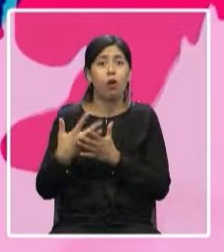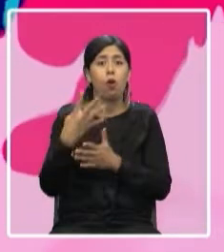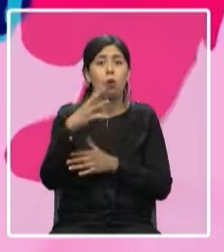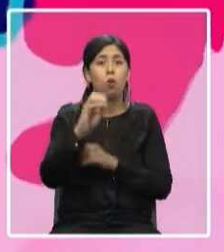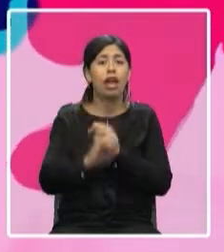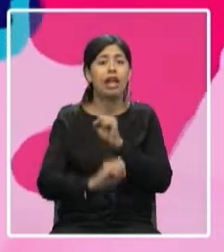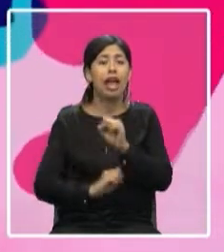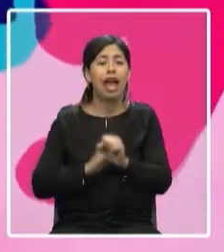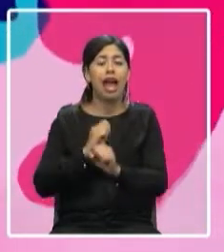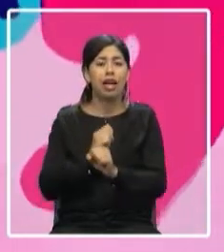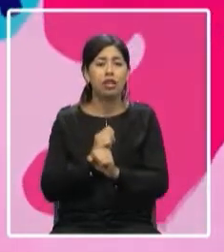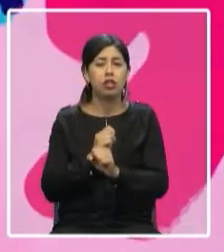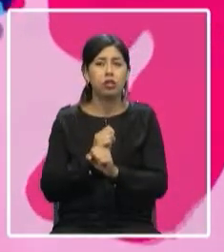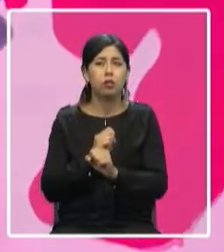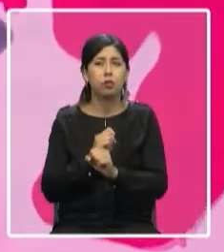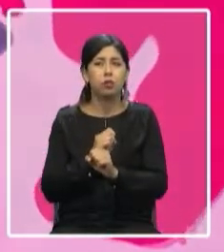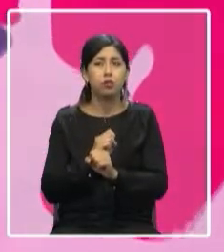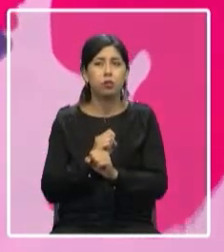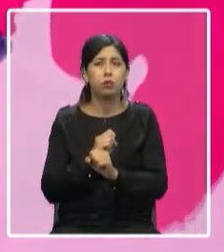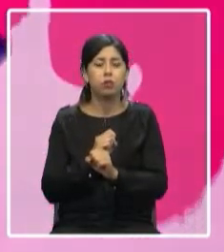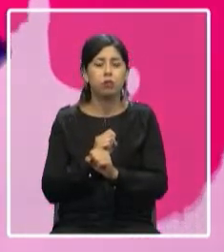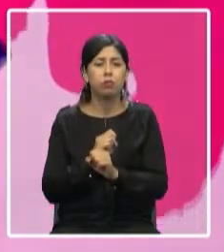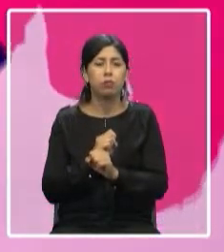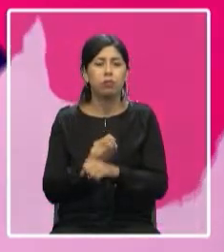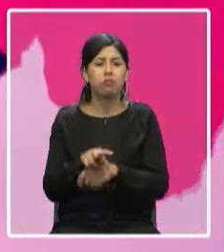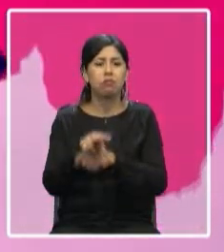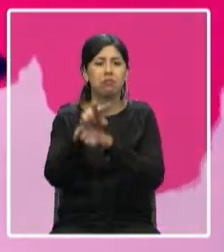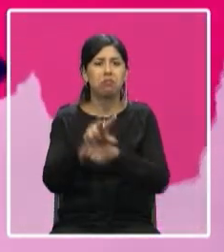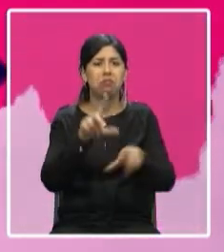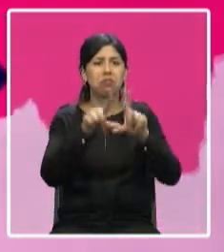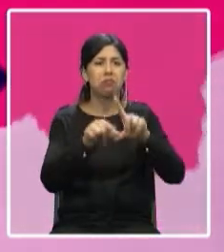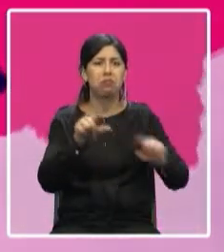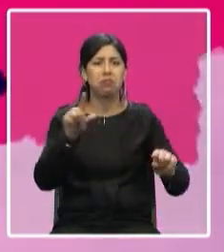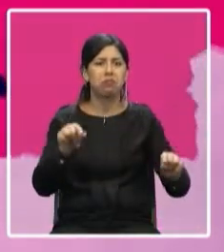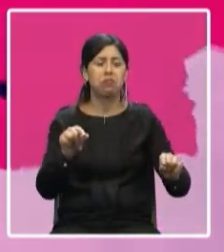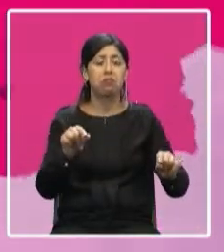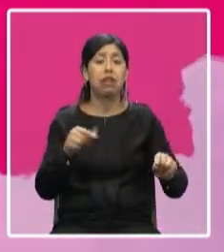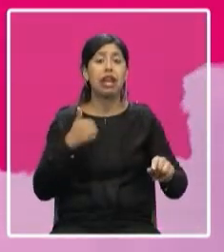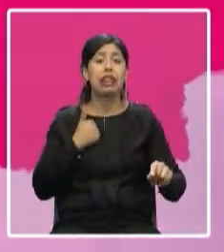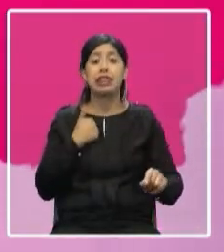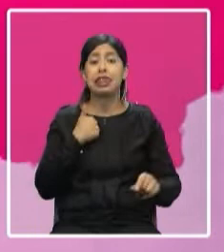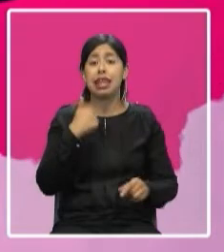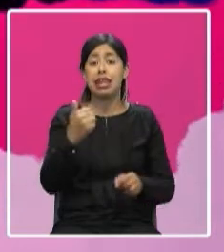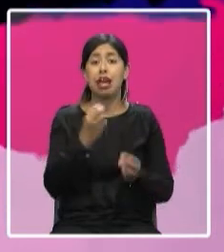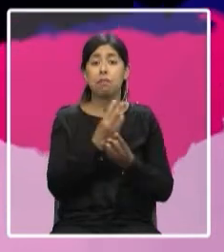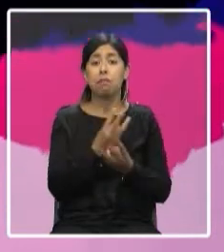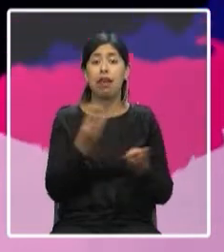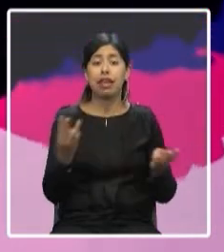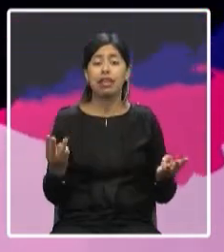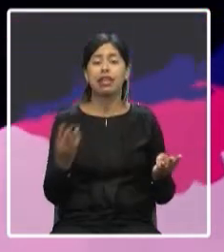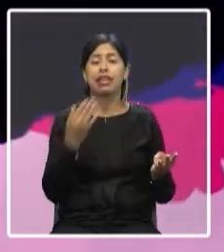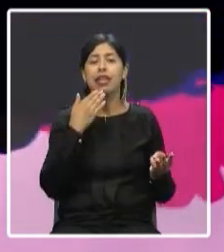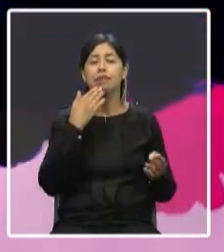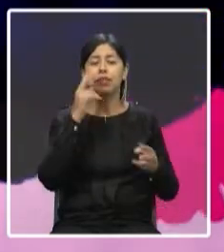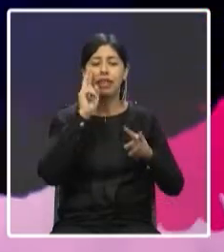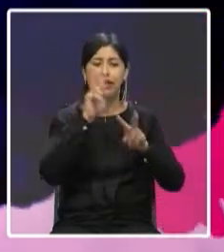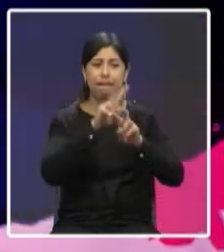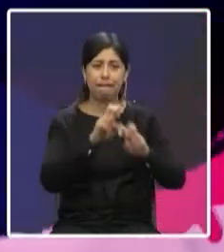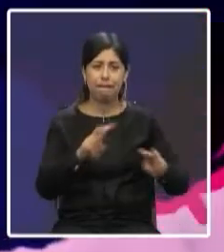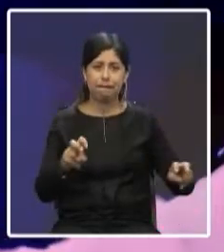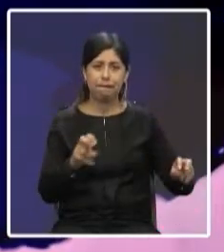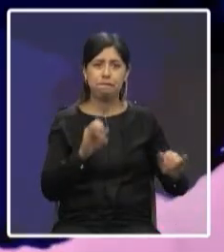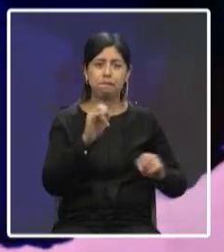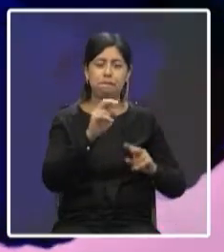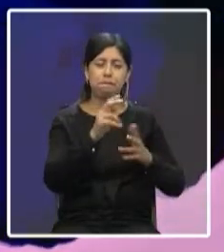1980, director of marketing research and analysis, or a data visualization developer. These are all new forms of specialization associated with marketing and